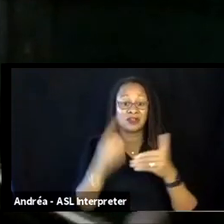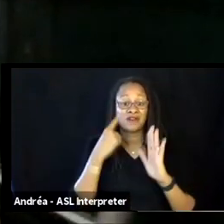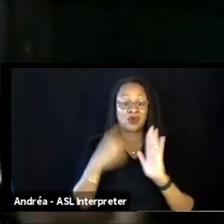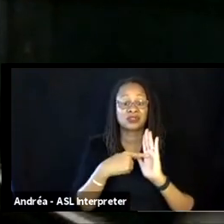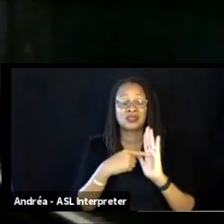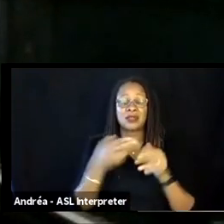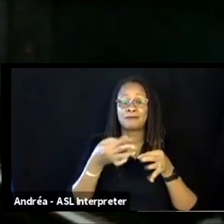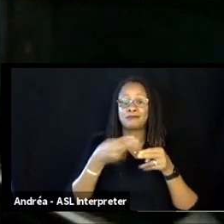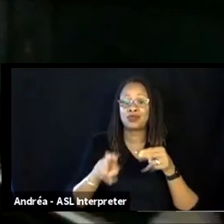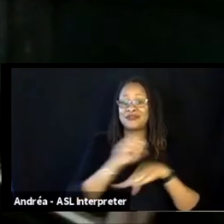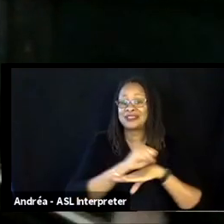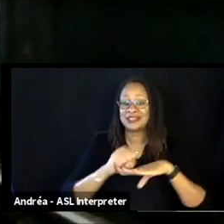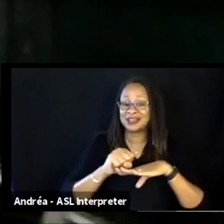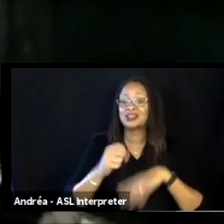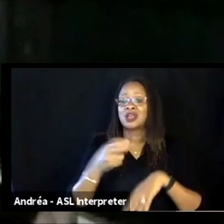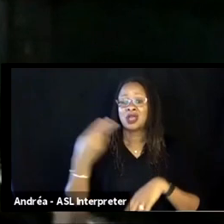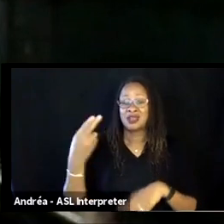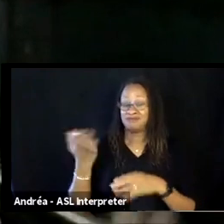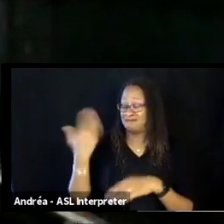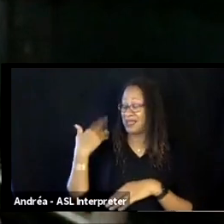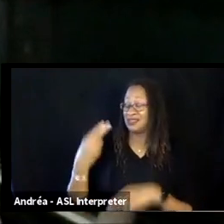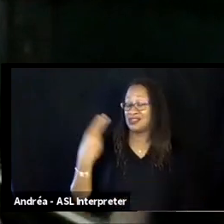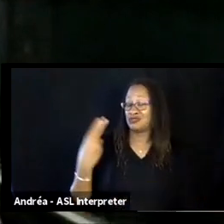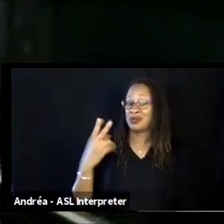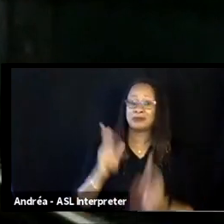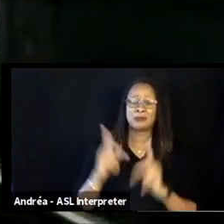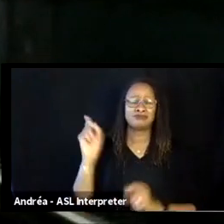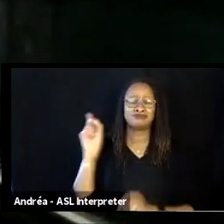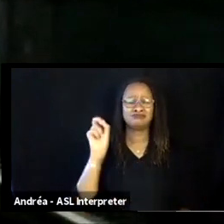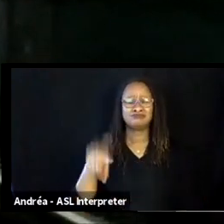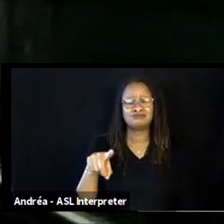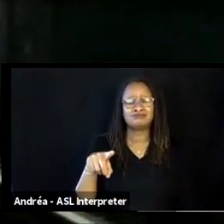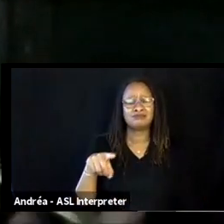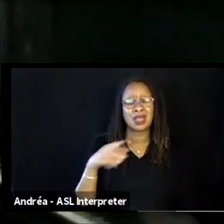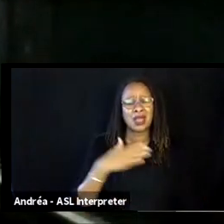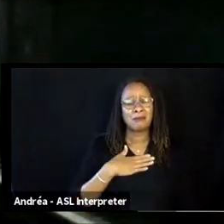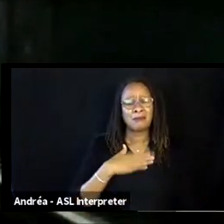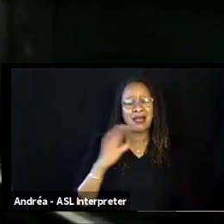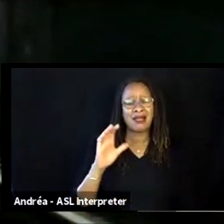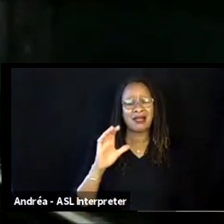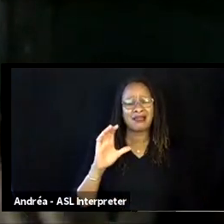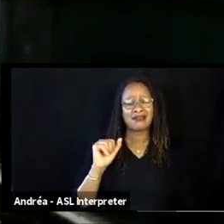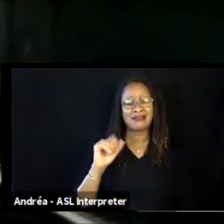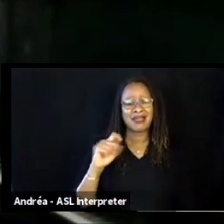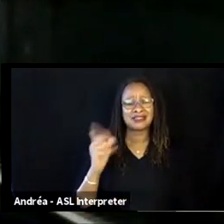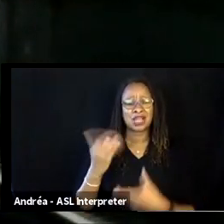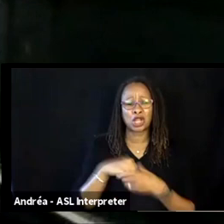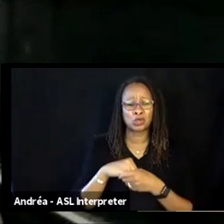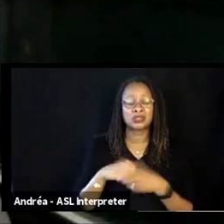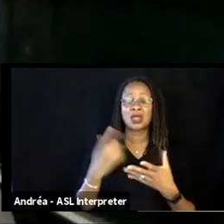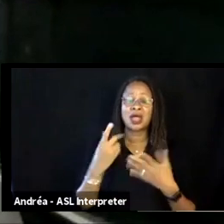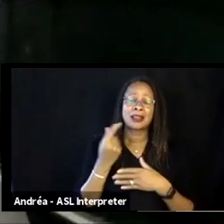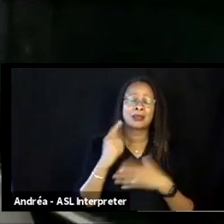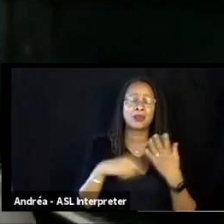stage, historically, people were, you know, asking the question of, oh, is my cast inclusive, right? And a little bit of what we were